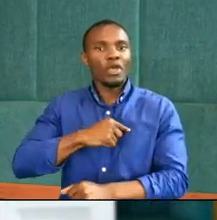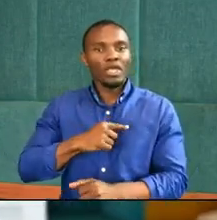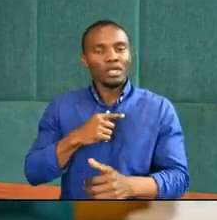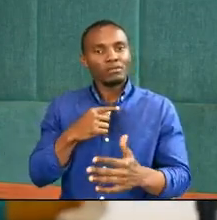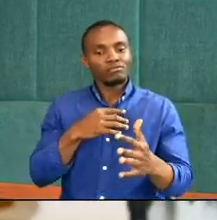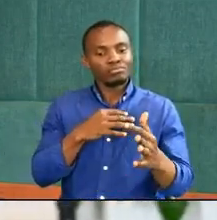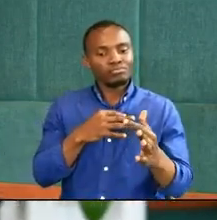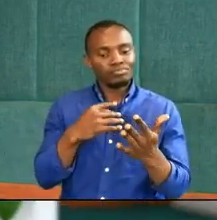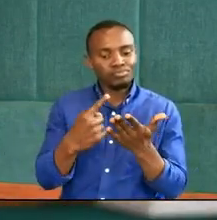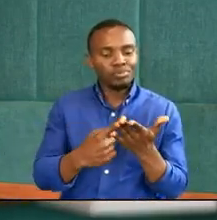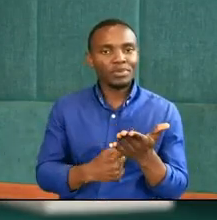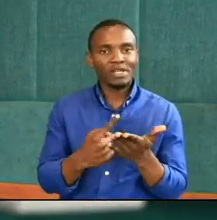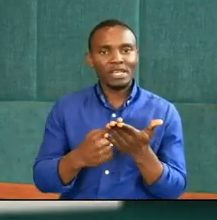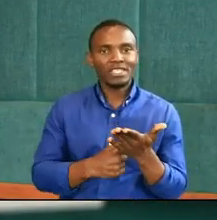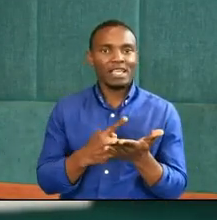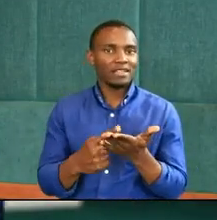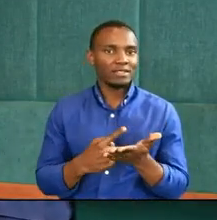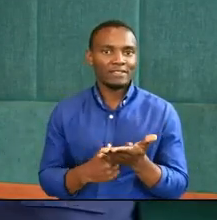unpack